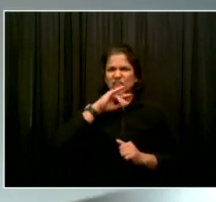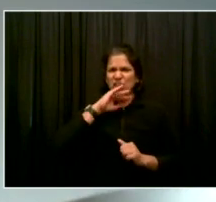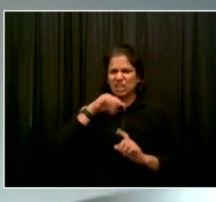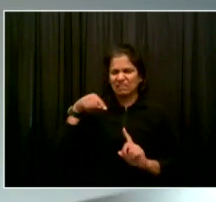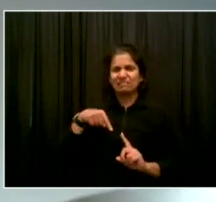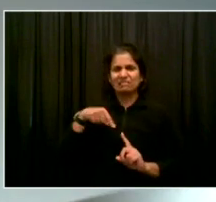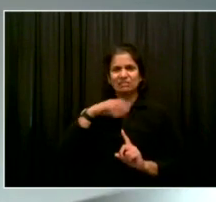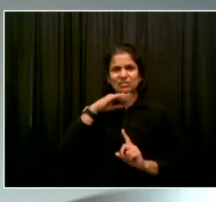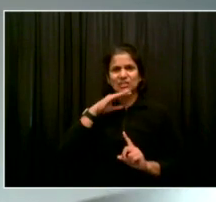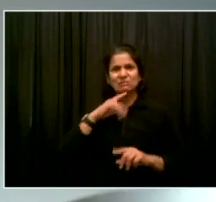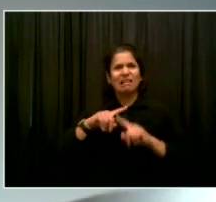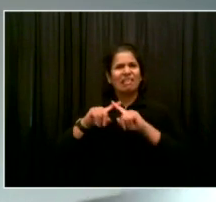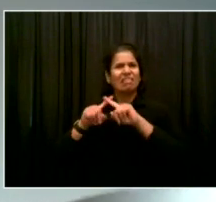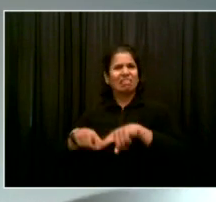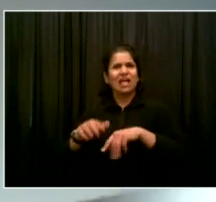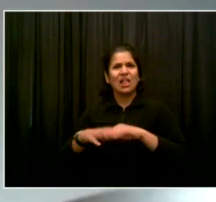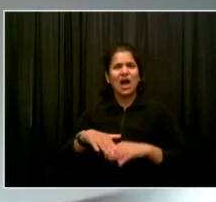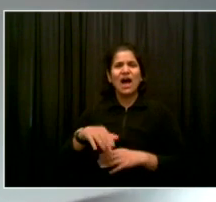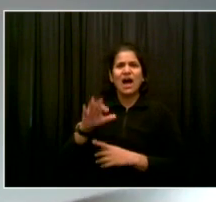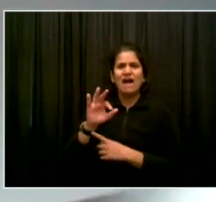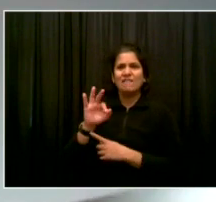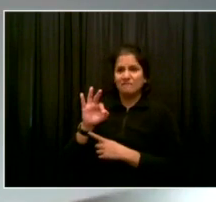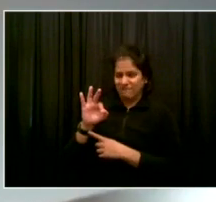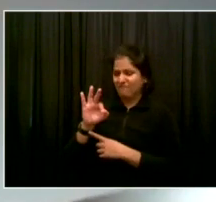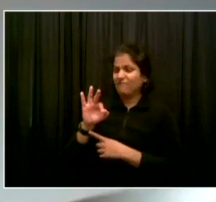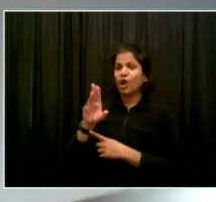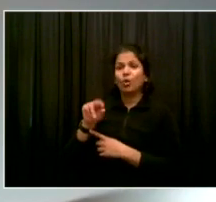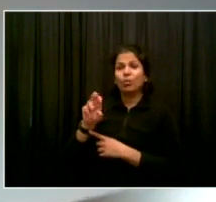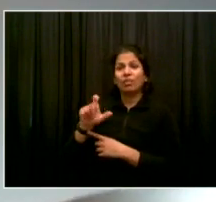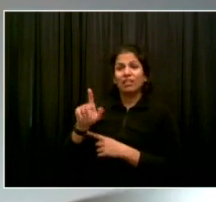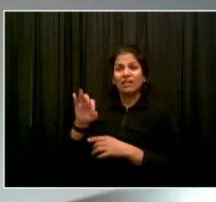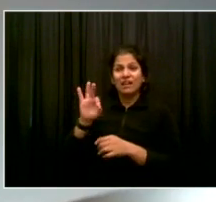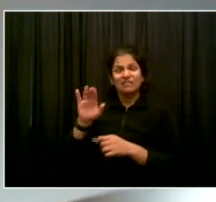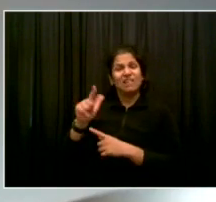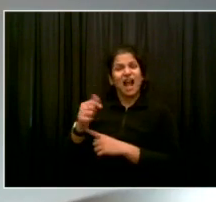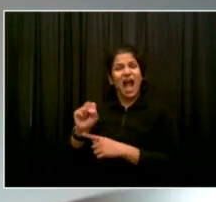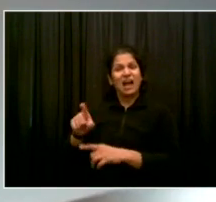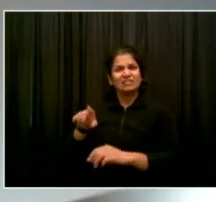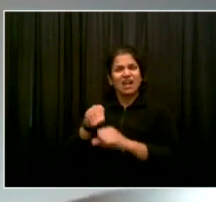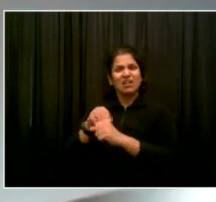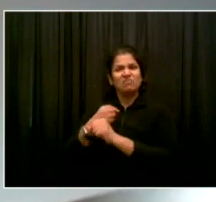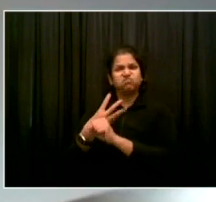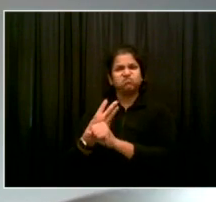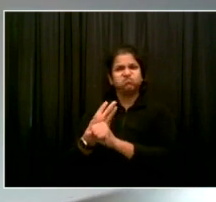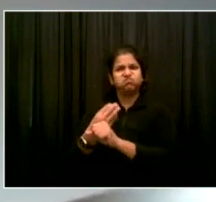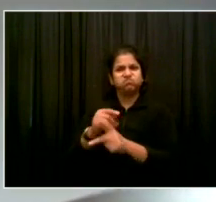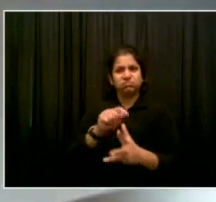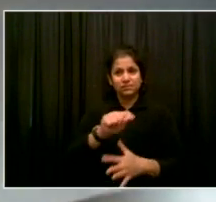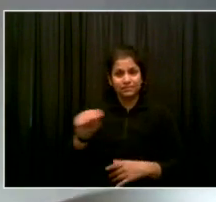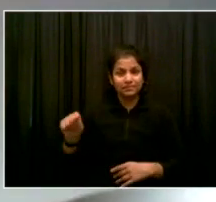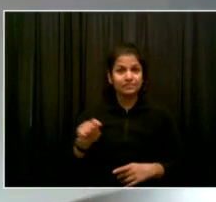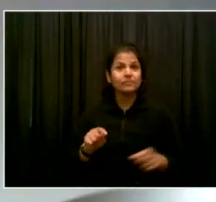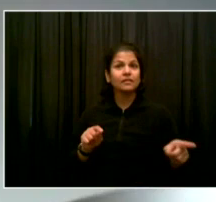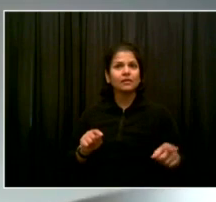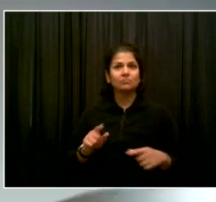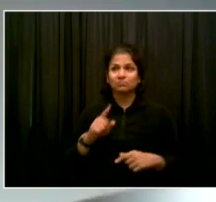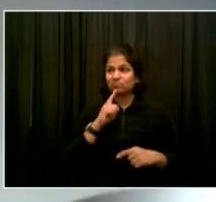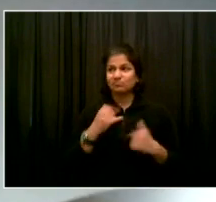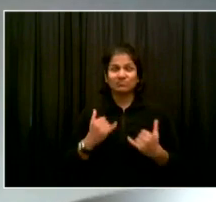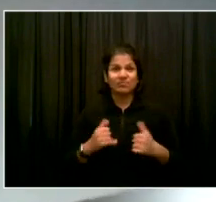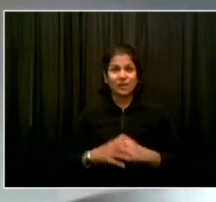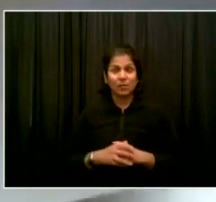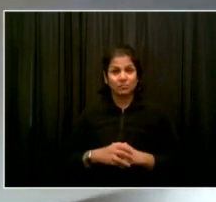disadvantaged communities and communities of color. We know that when Indian Point closed, the power in New York City actually got dirtier and more carbon